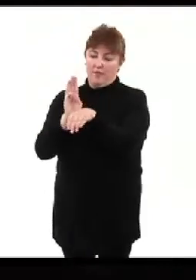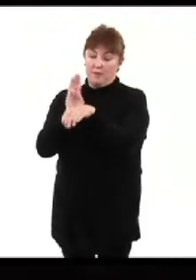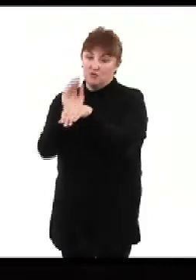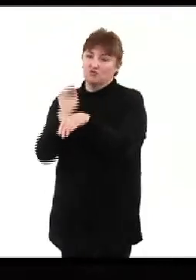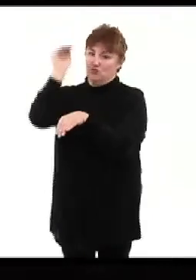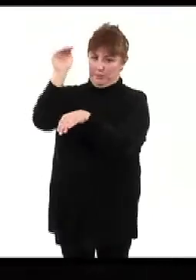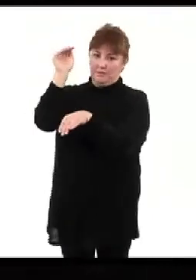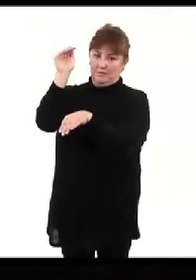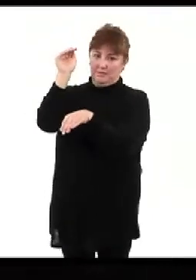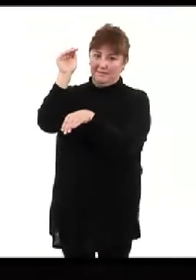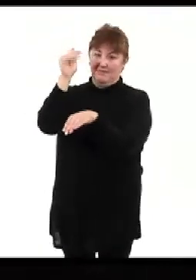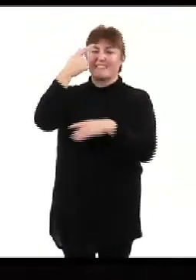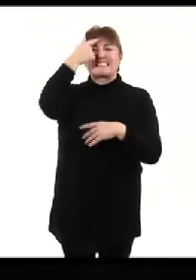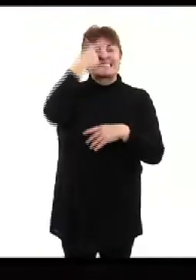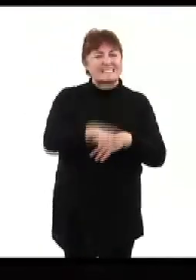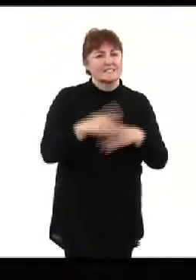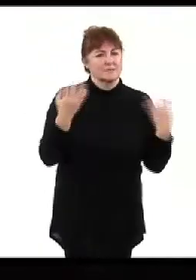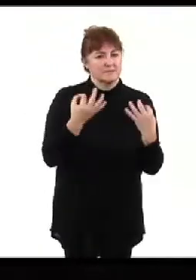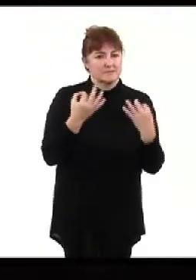processing. Okay?